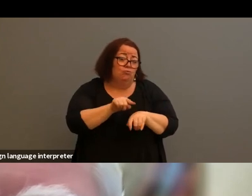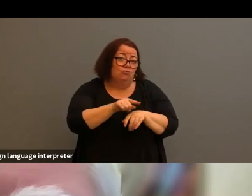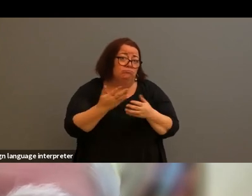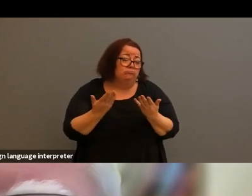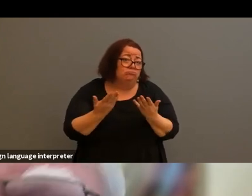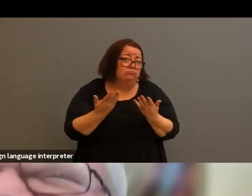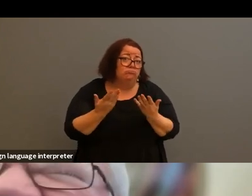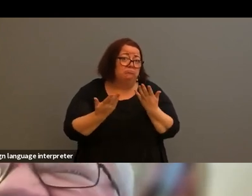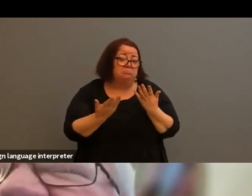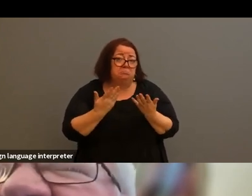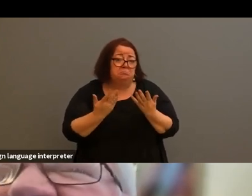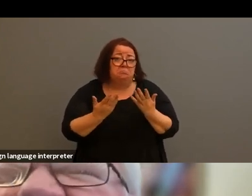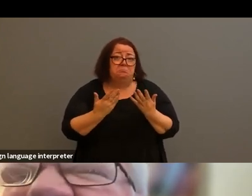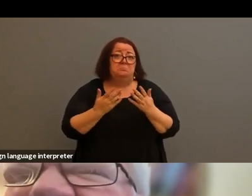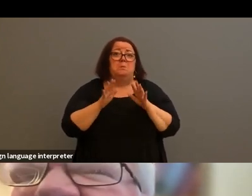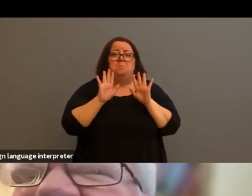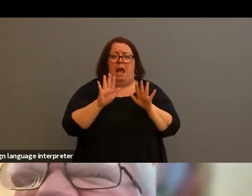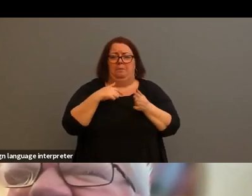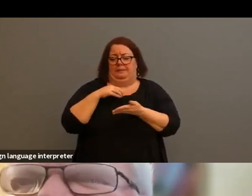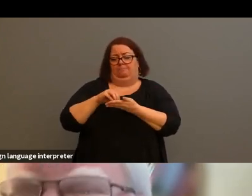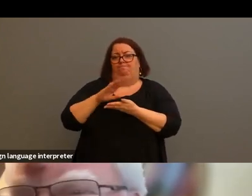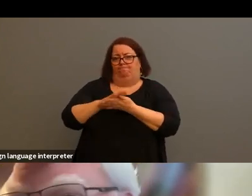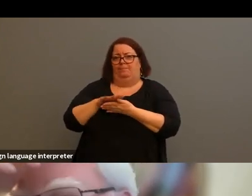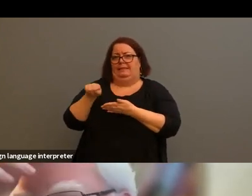some questions on that theme.